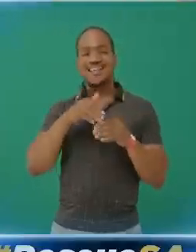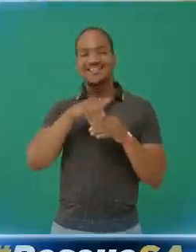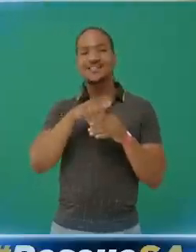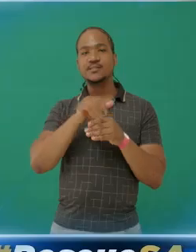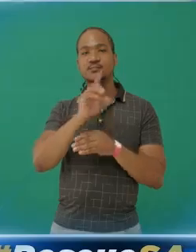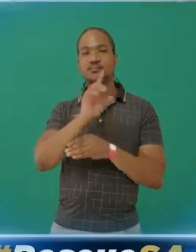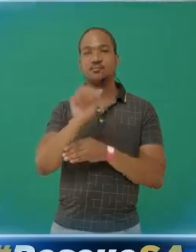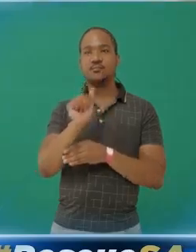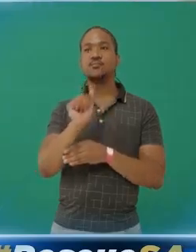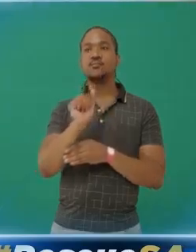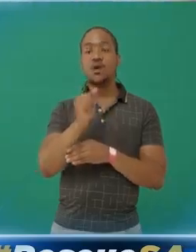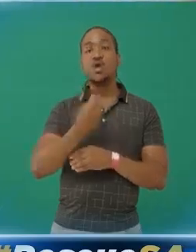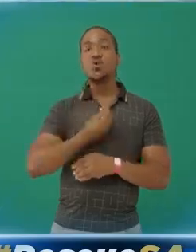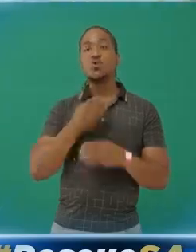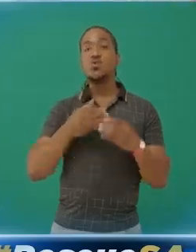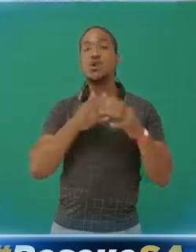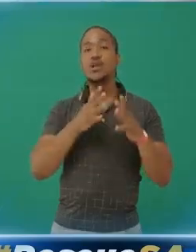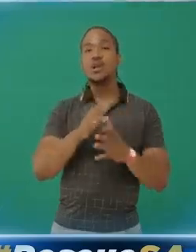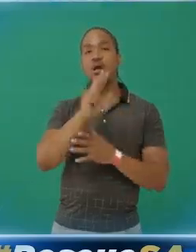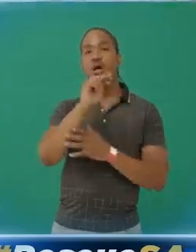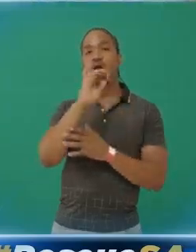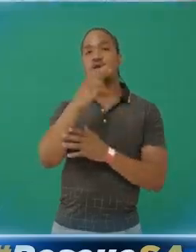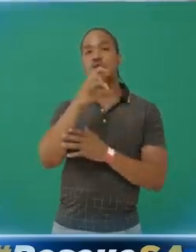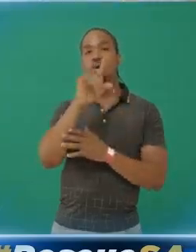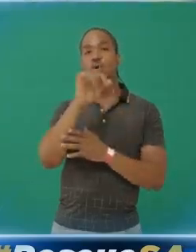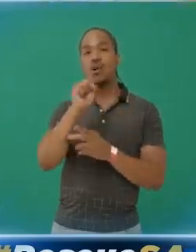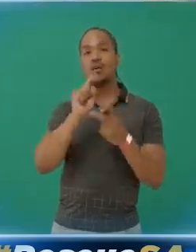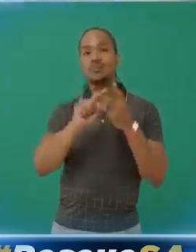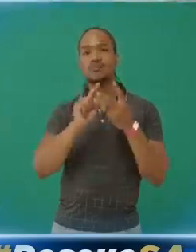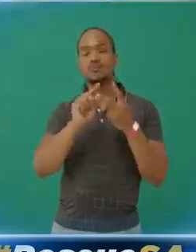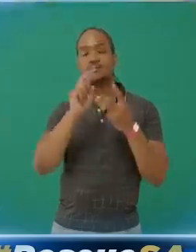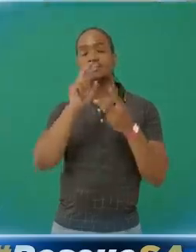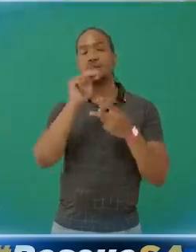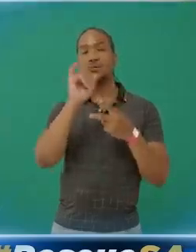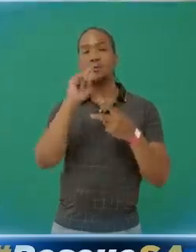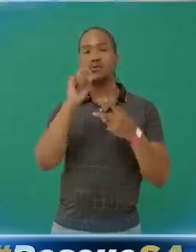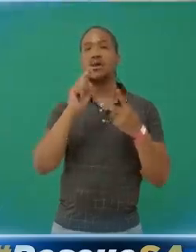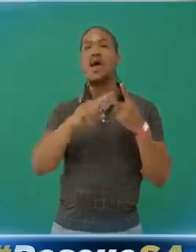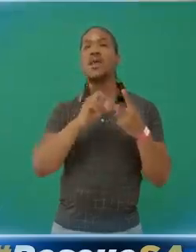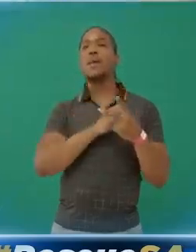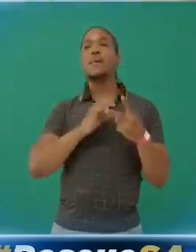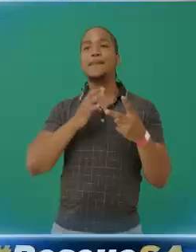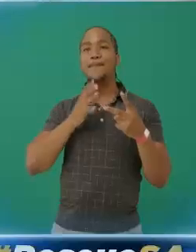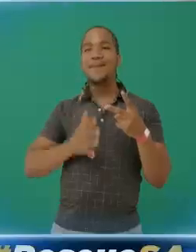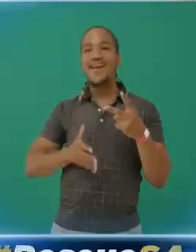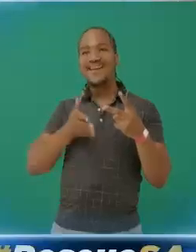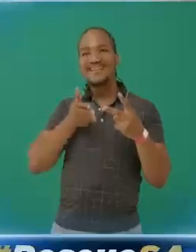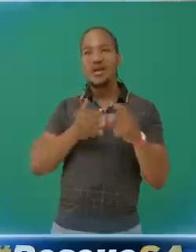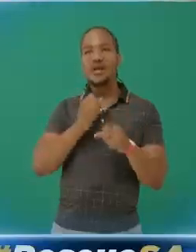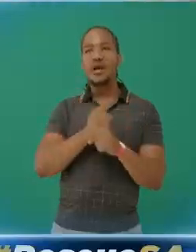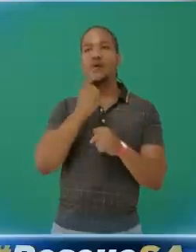DA Federal Youth Leader Nicholas Nyati, as well as the Mayor of Midvaal Municipality here in Gauteng,